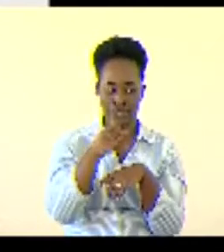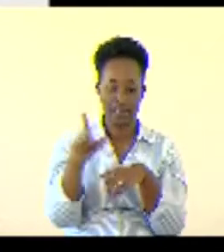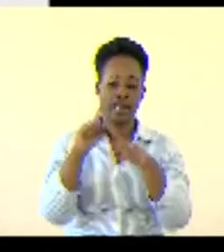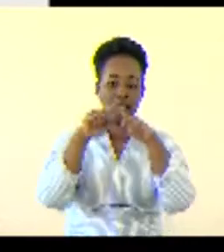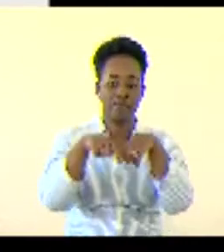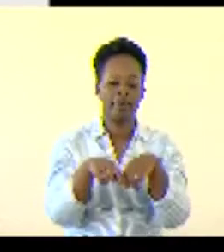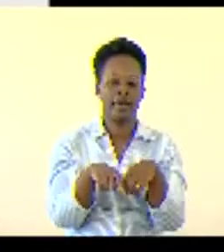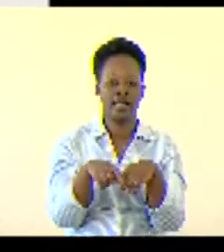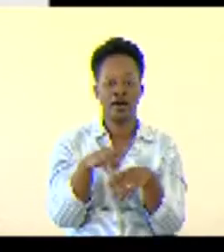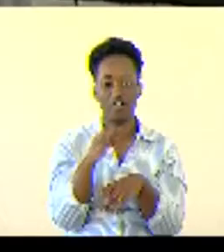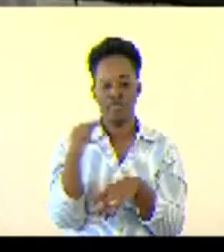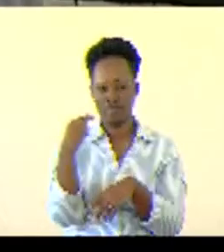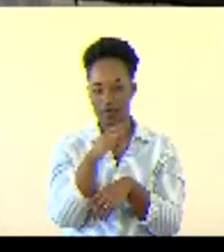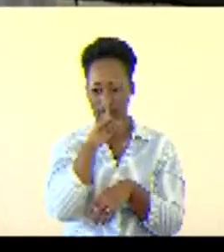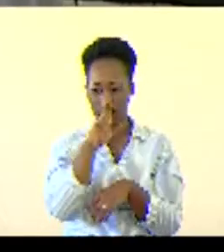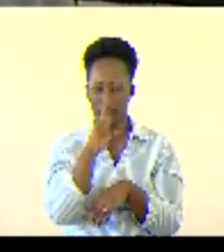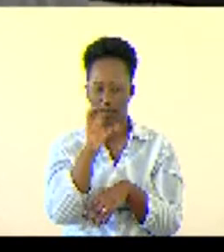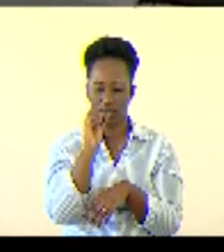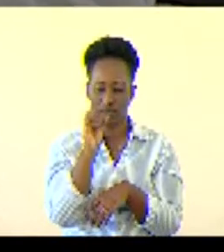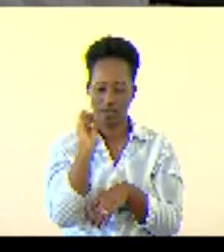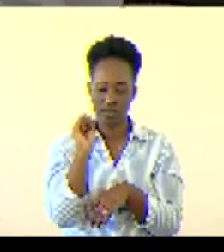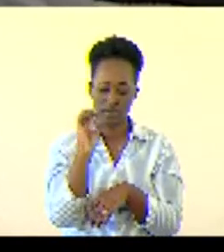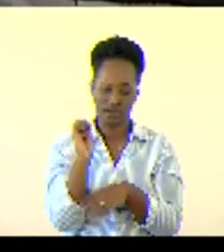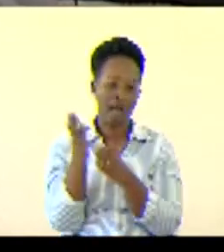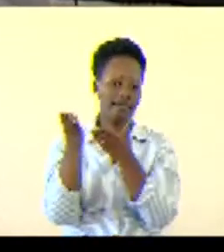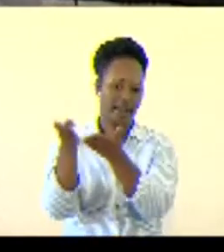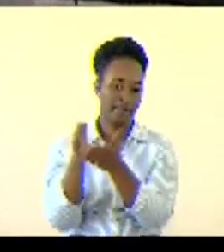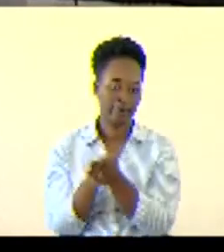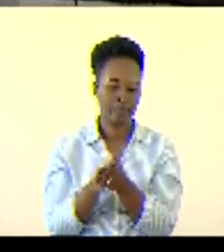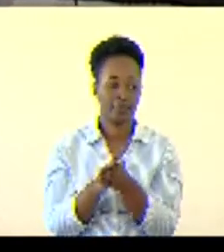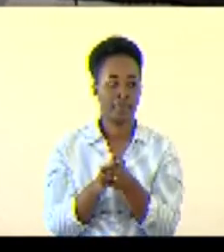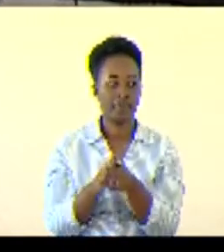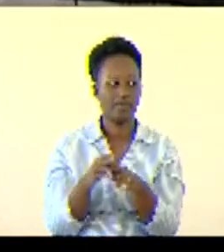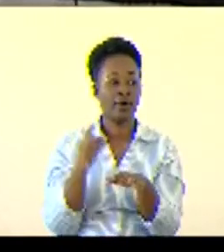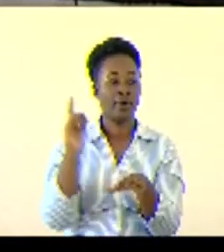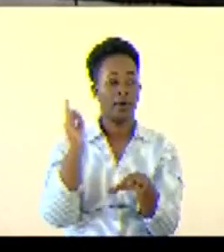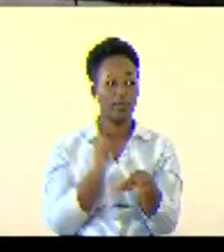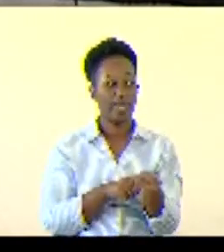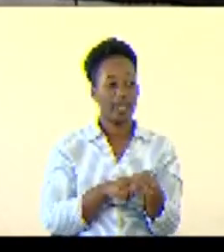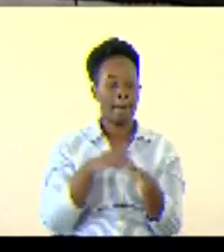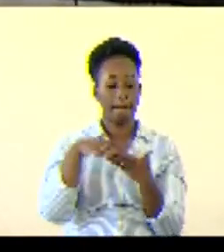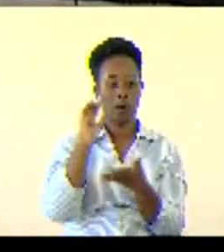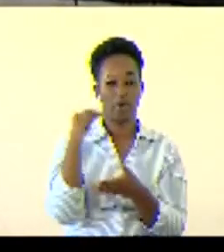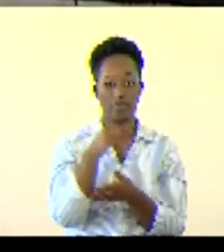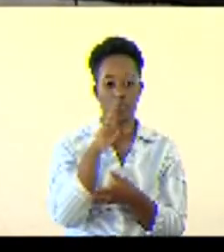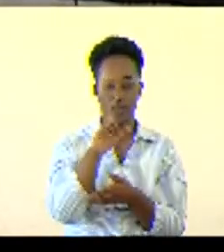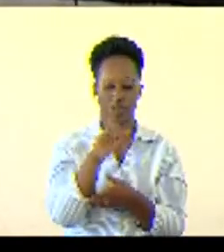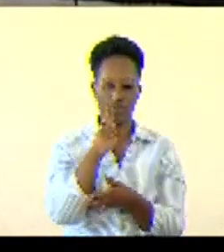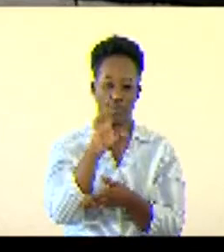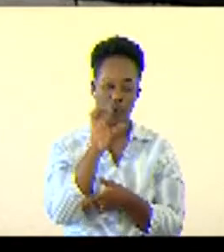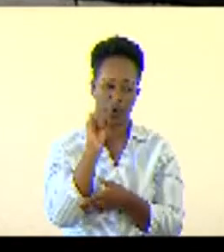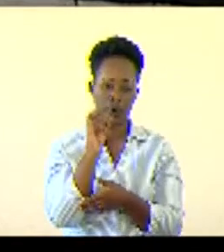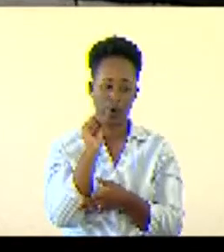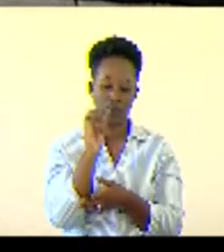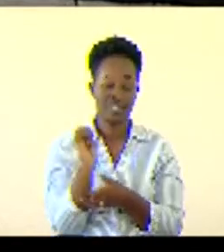glucose present or amount of glucose available. When more glucose is available, the cell produces